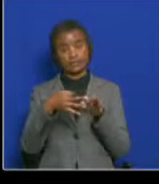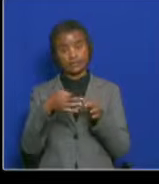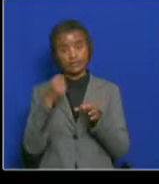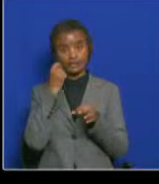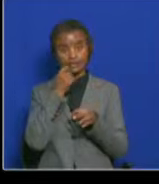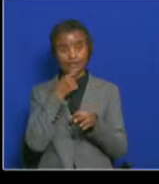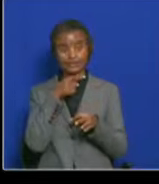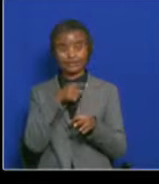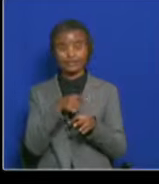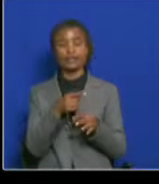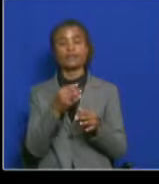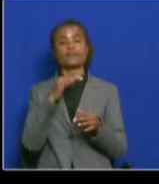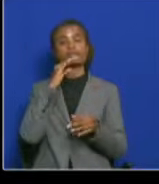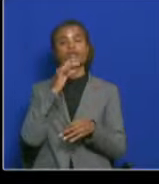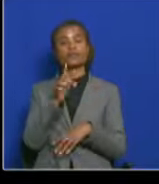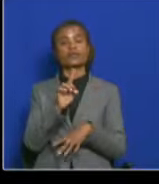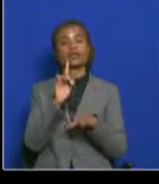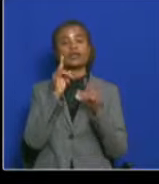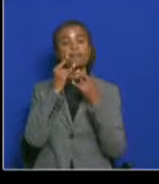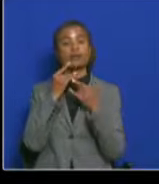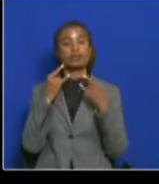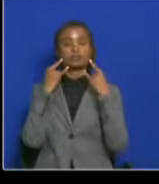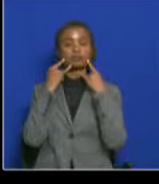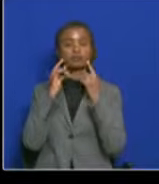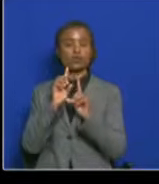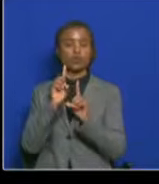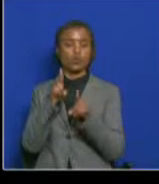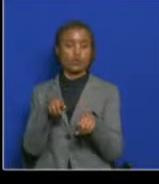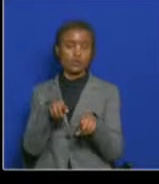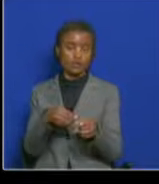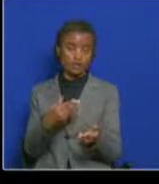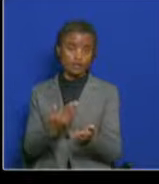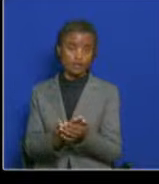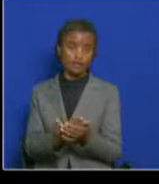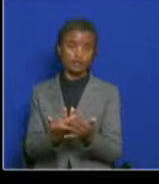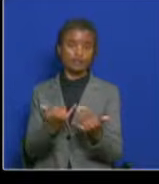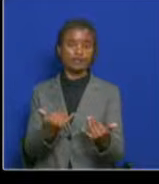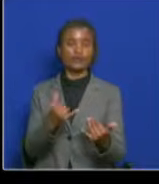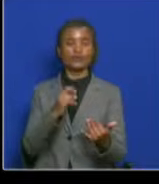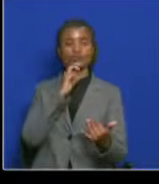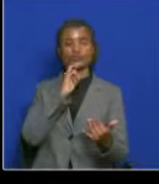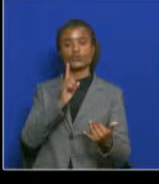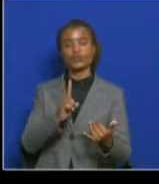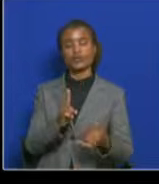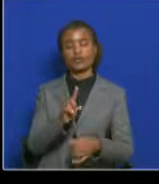masks using the RT contract.